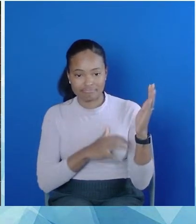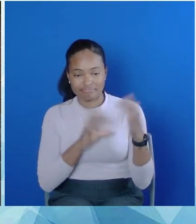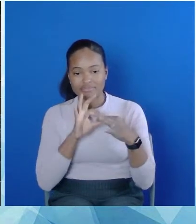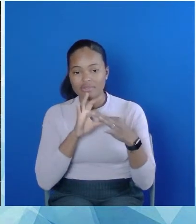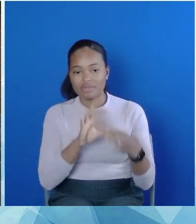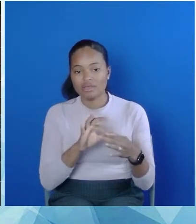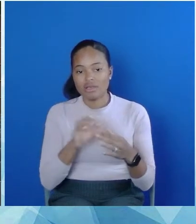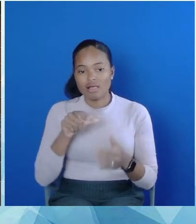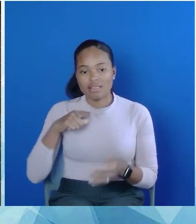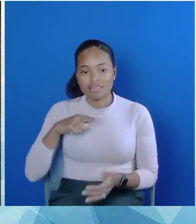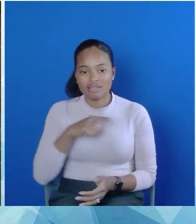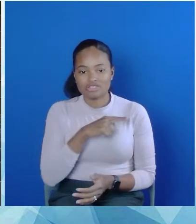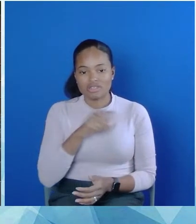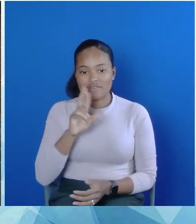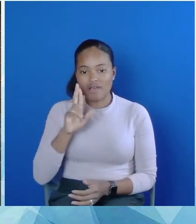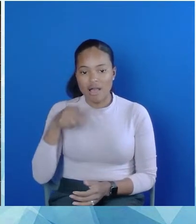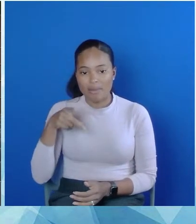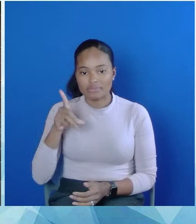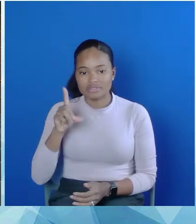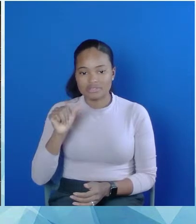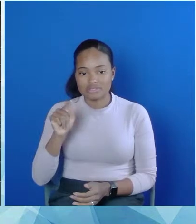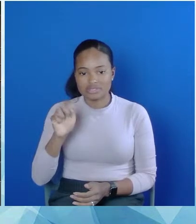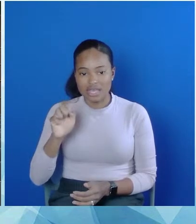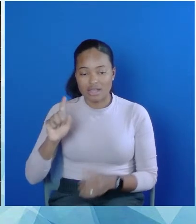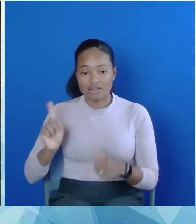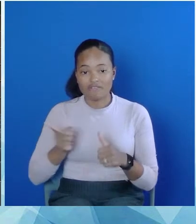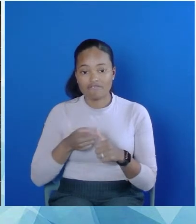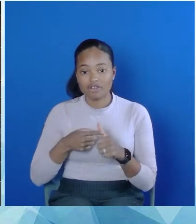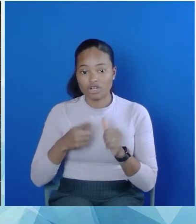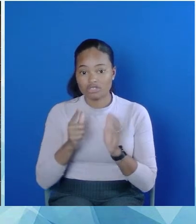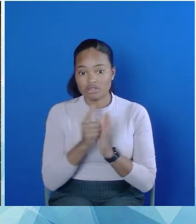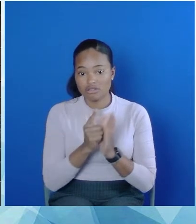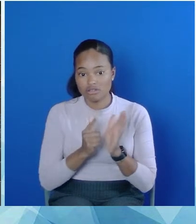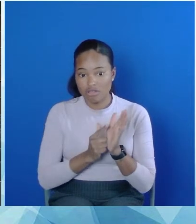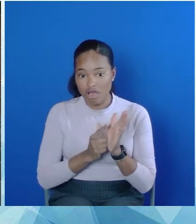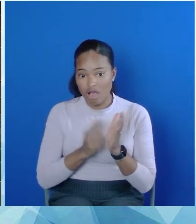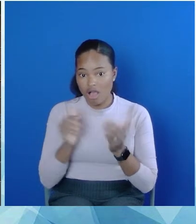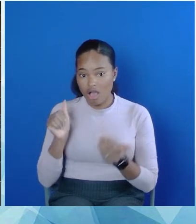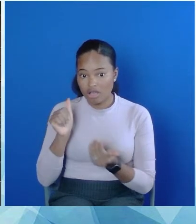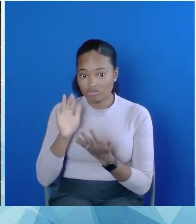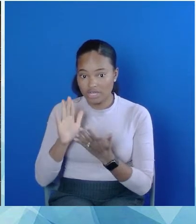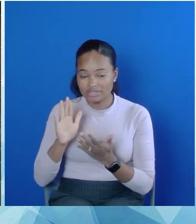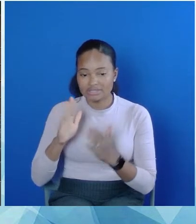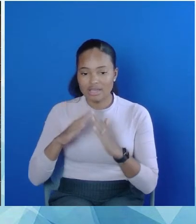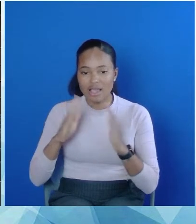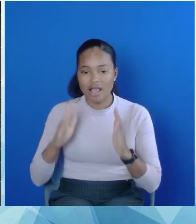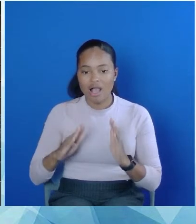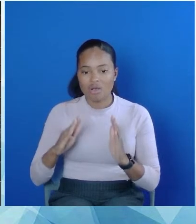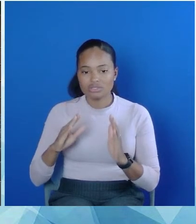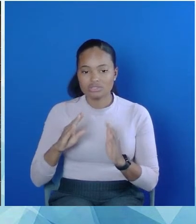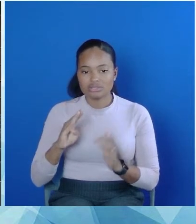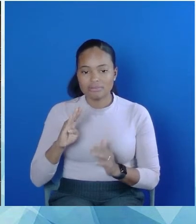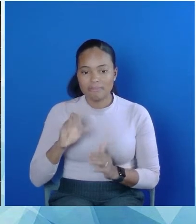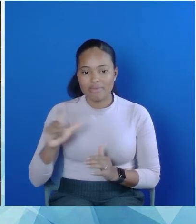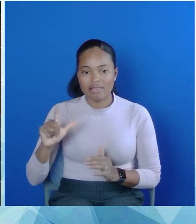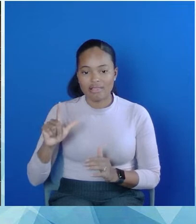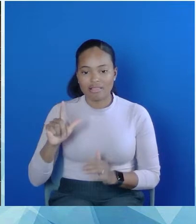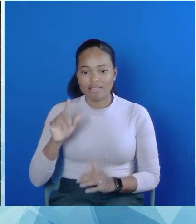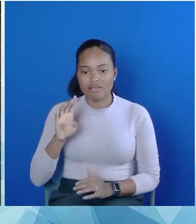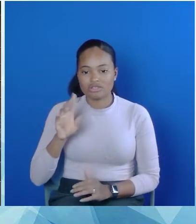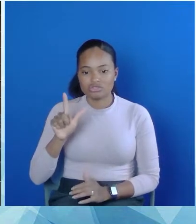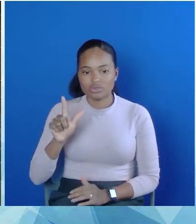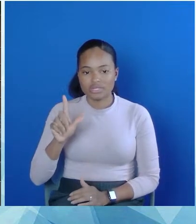update. The first bill that I would like to discuss is House Bill 2642. As you are all